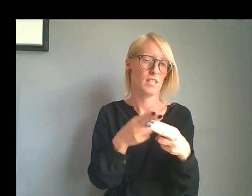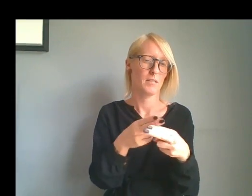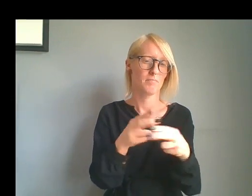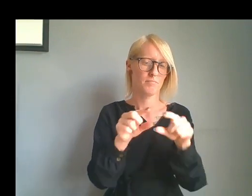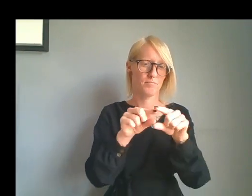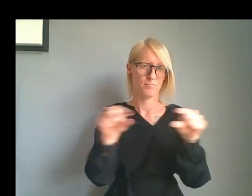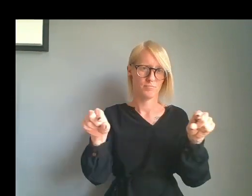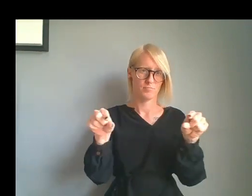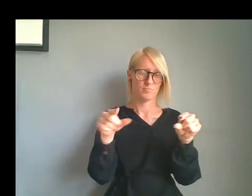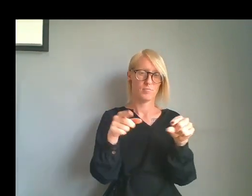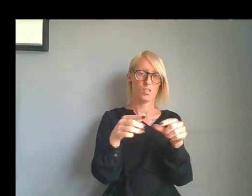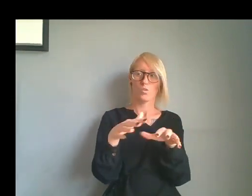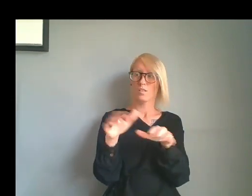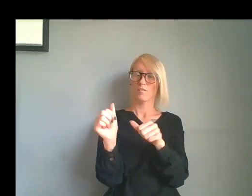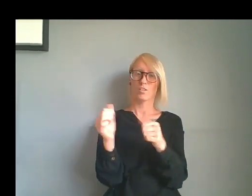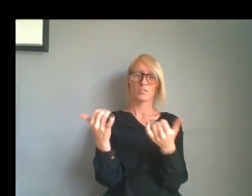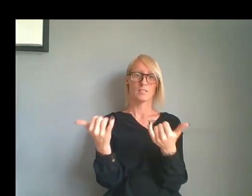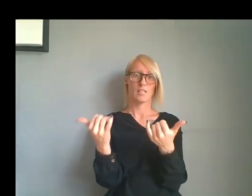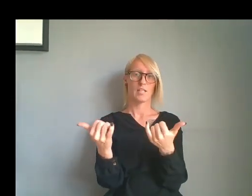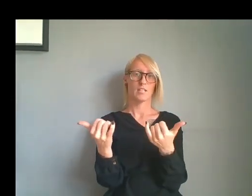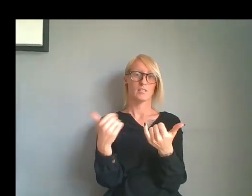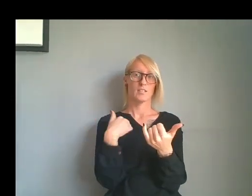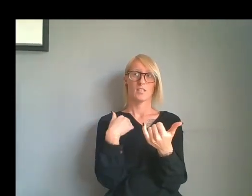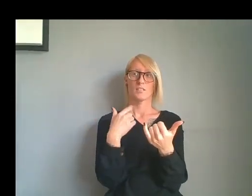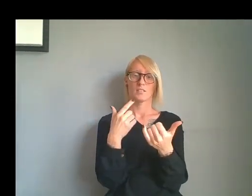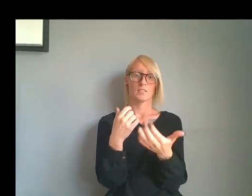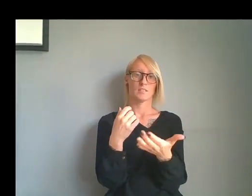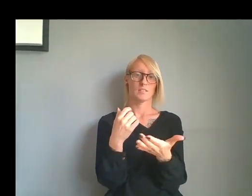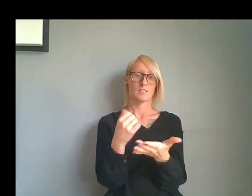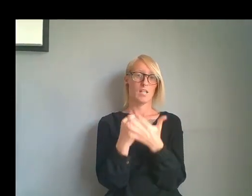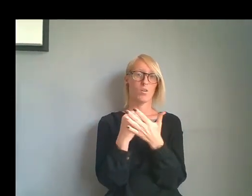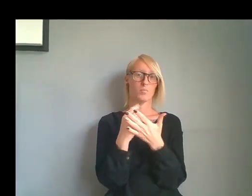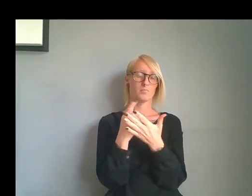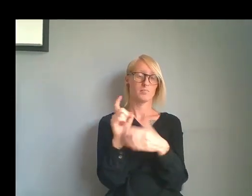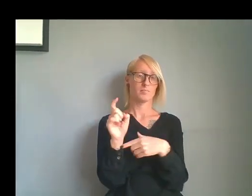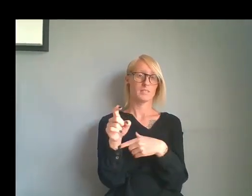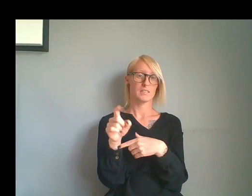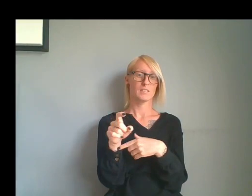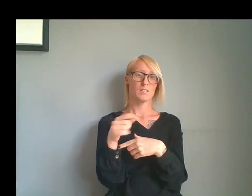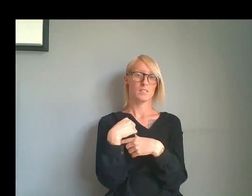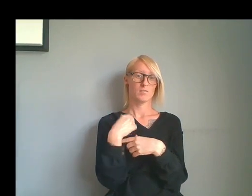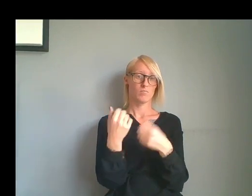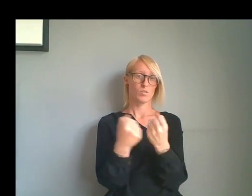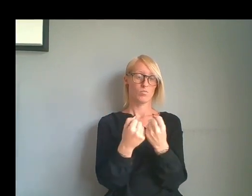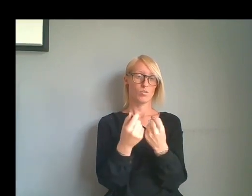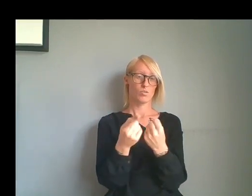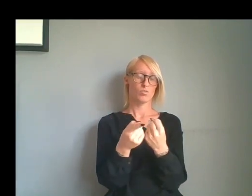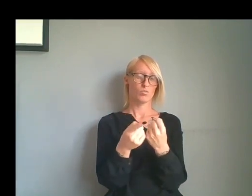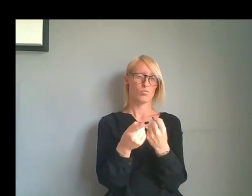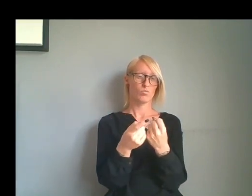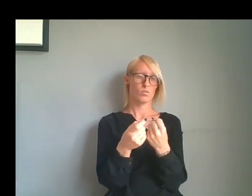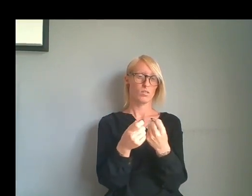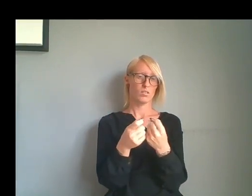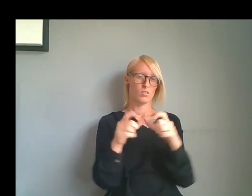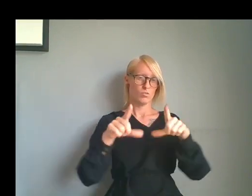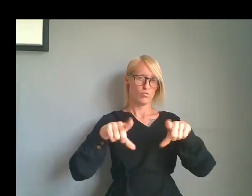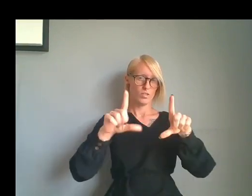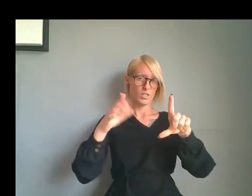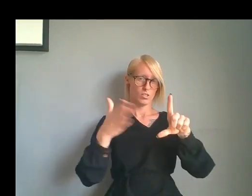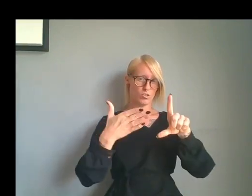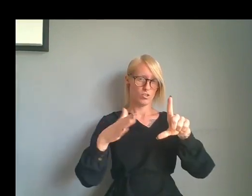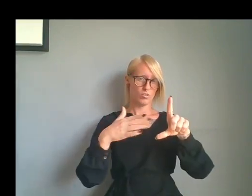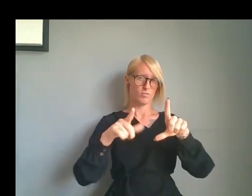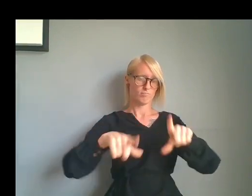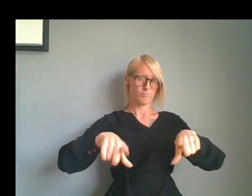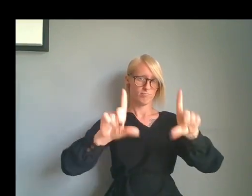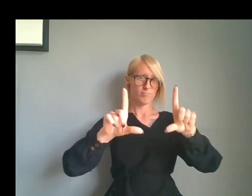and you decide you want to set up an account and you need help, call me and we can do some screen sharing. I can help you over the phone. We can get this set up.